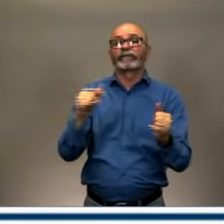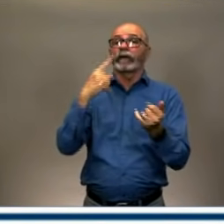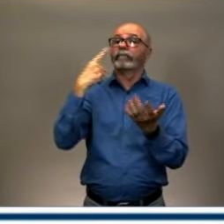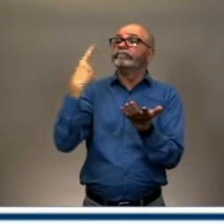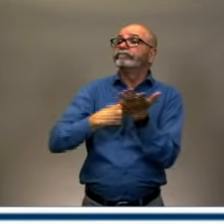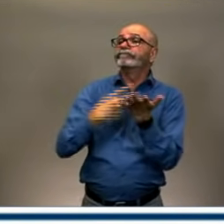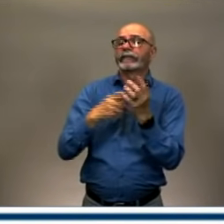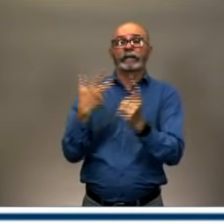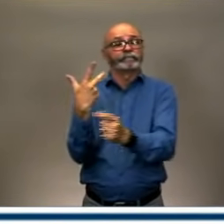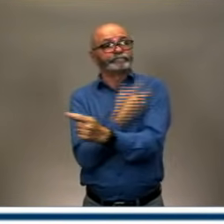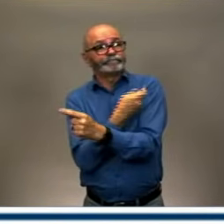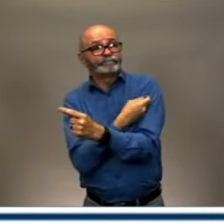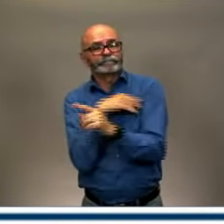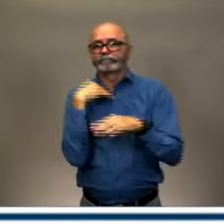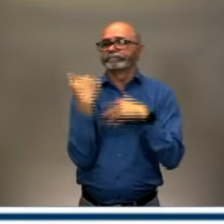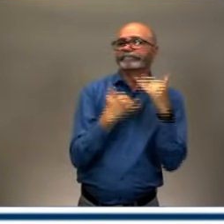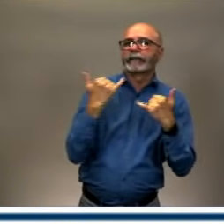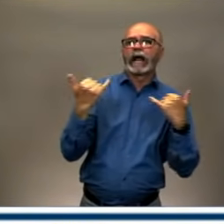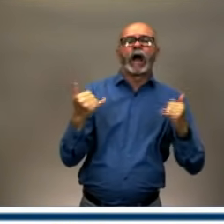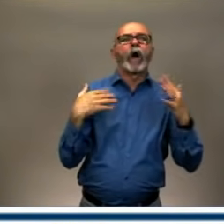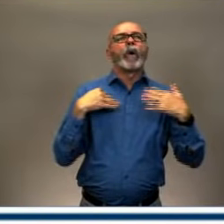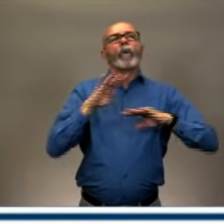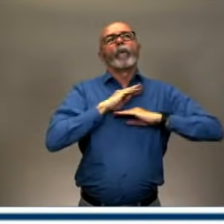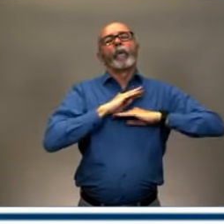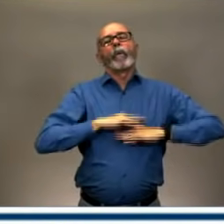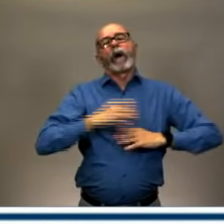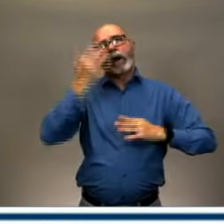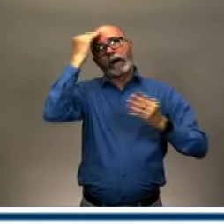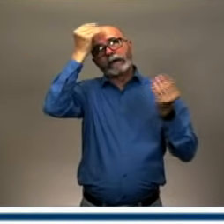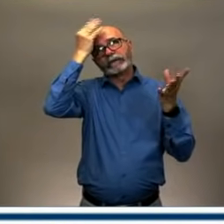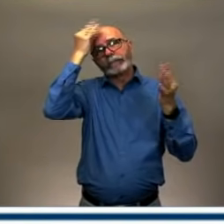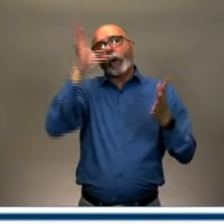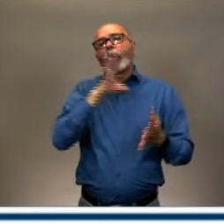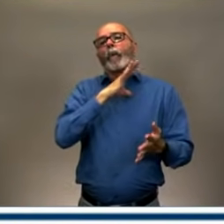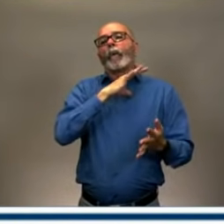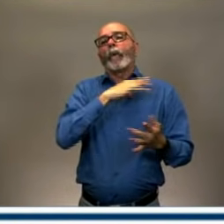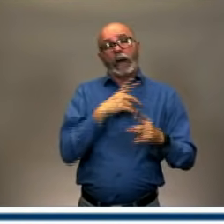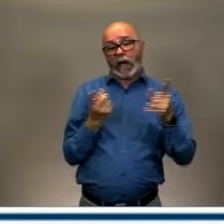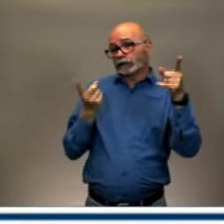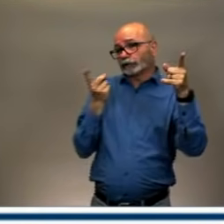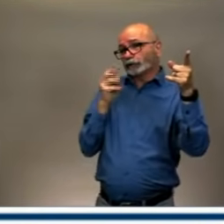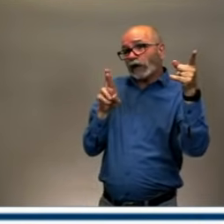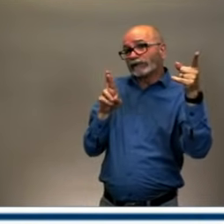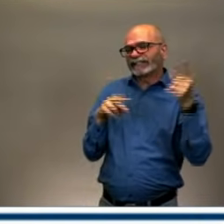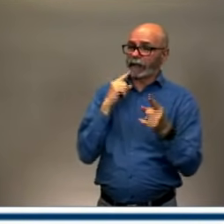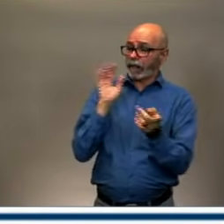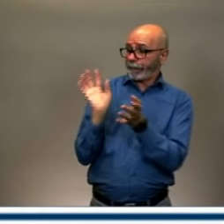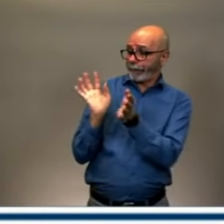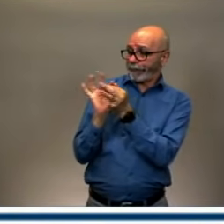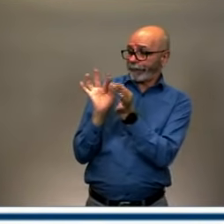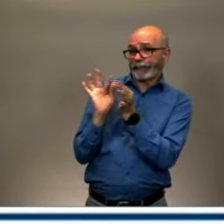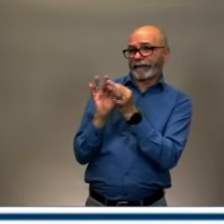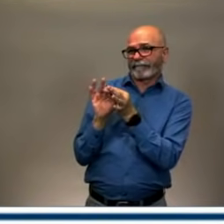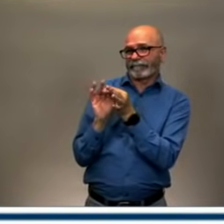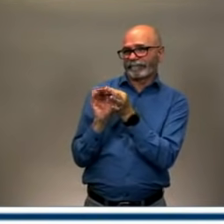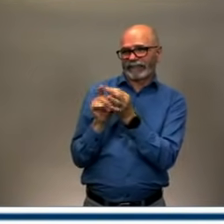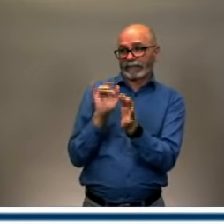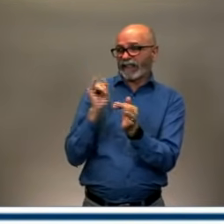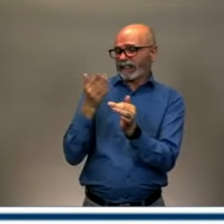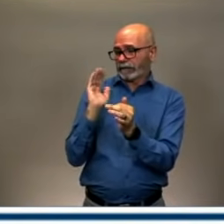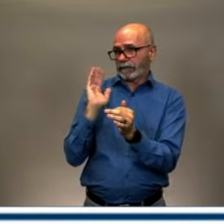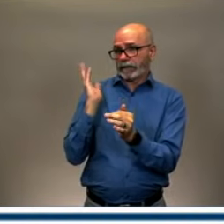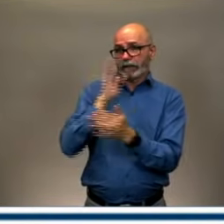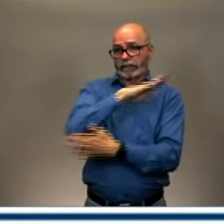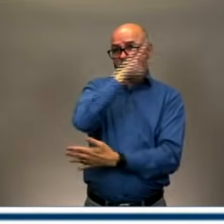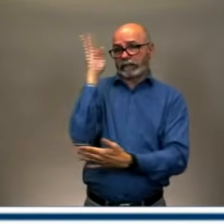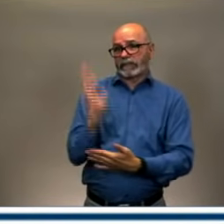level of reassurance. As Dr. Strang has said, we have never done anything like this before. This is all new to all of us.